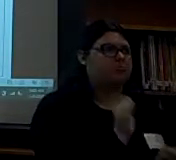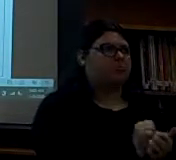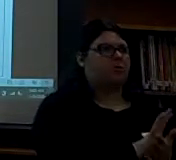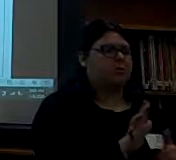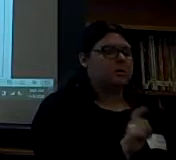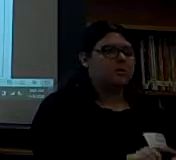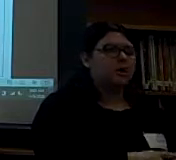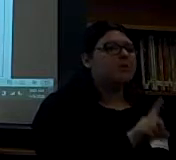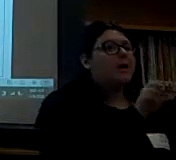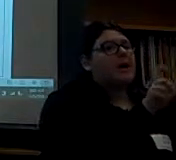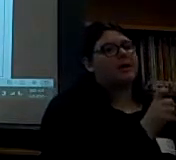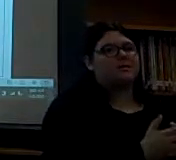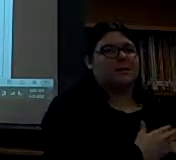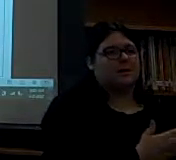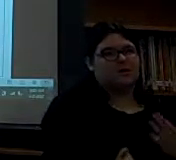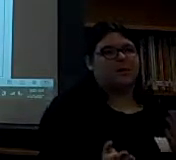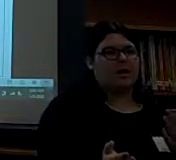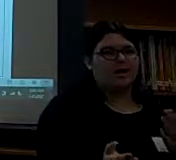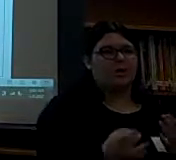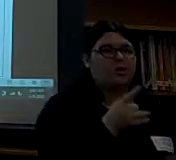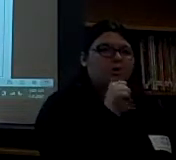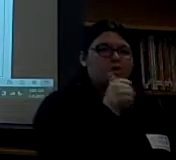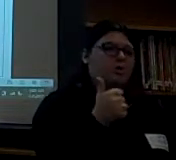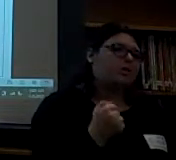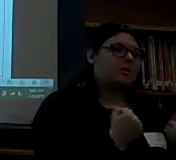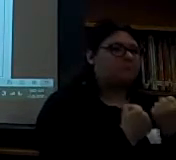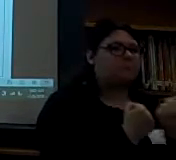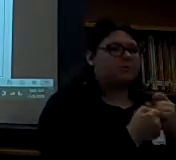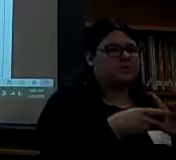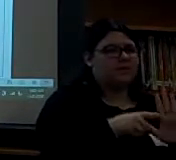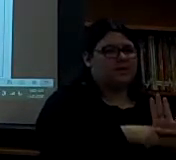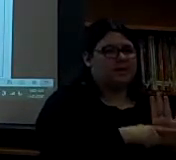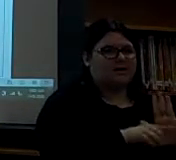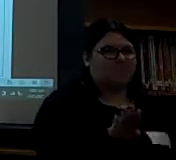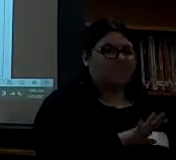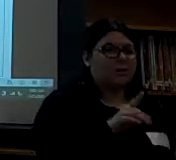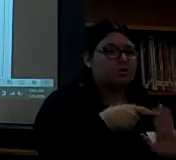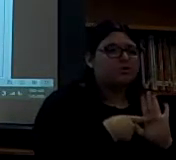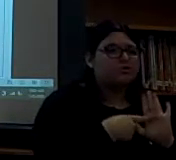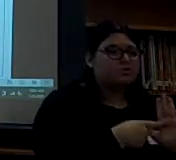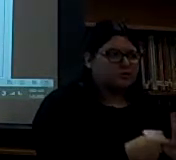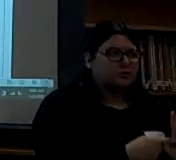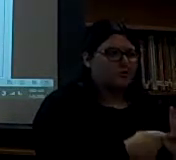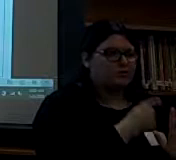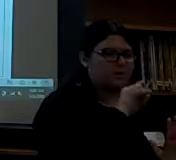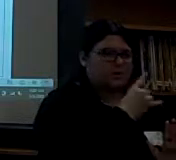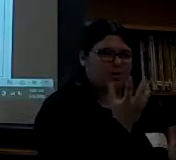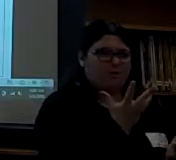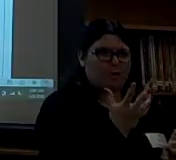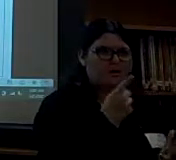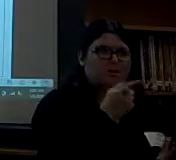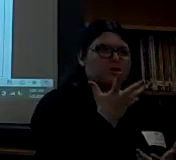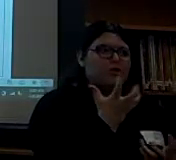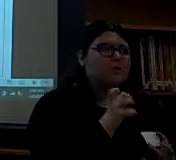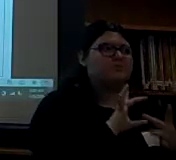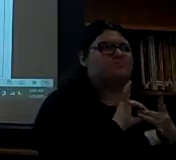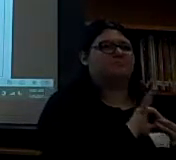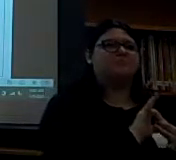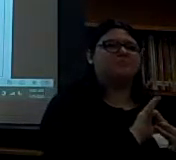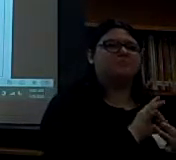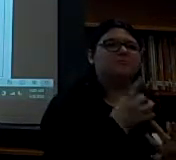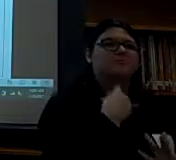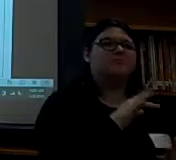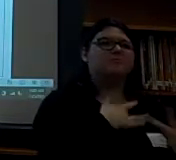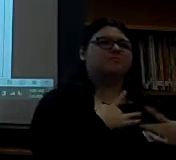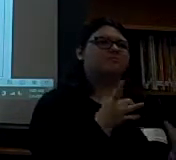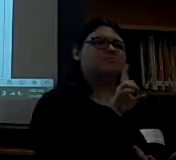time, ask them anyway. You are not reinforcing negative behavior. You're showing your child that you want to make a connection. We